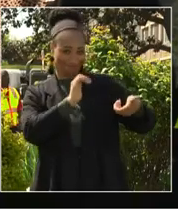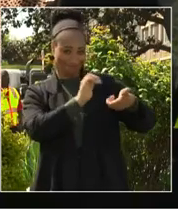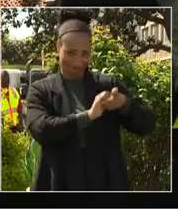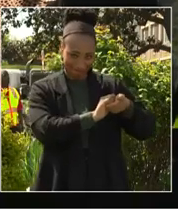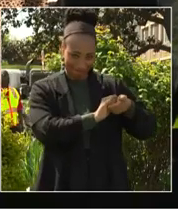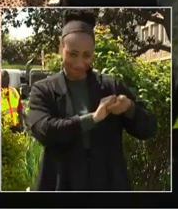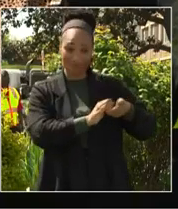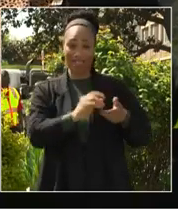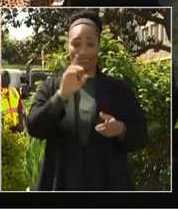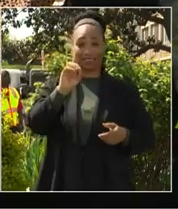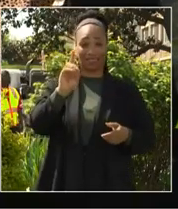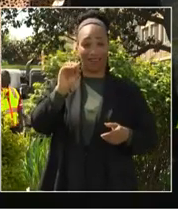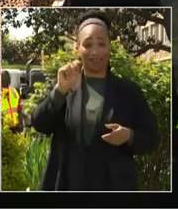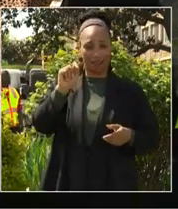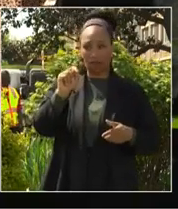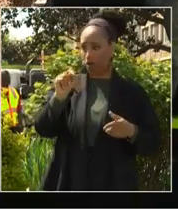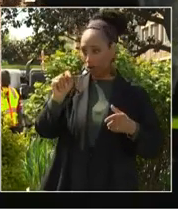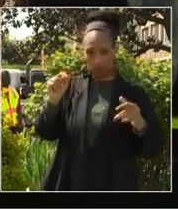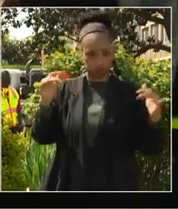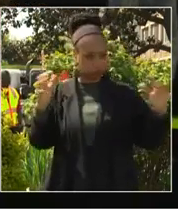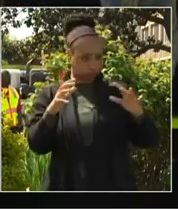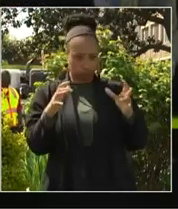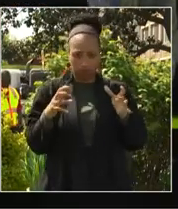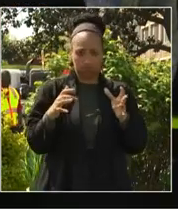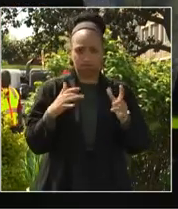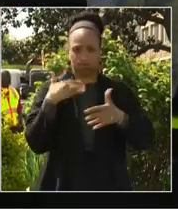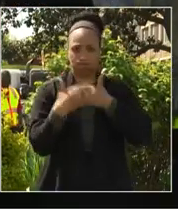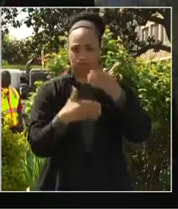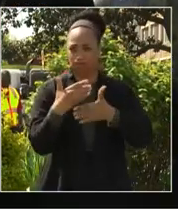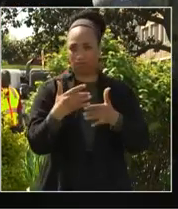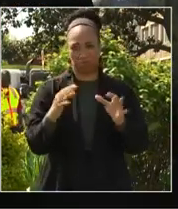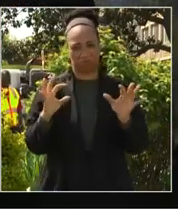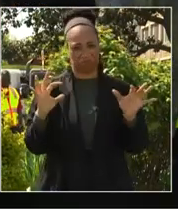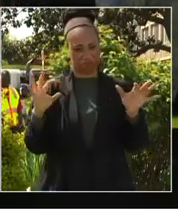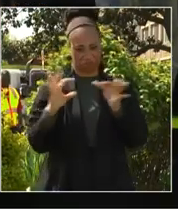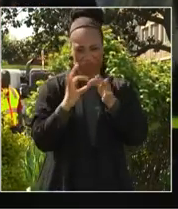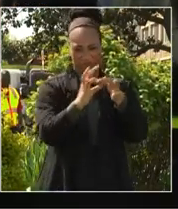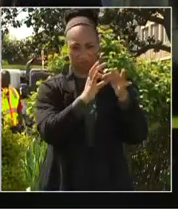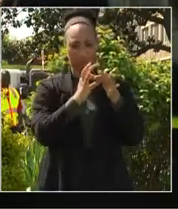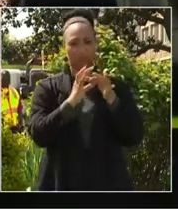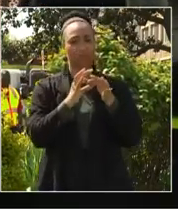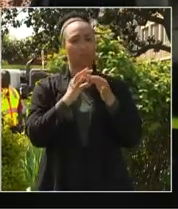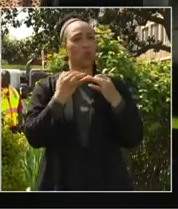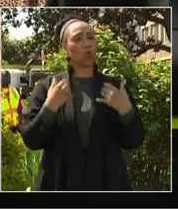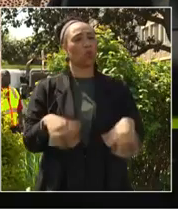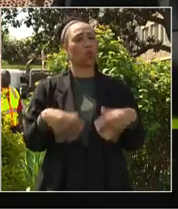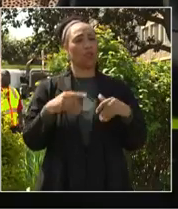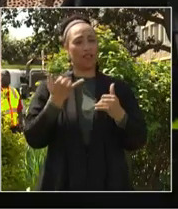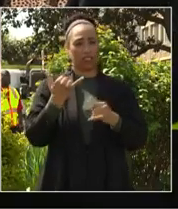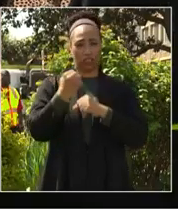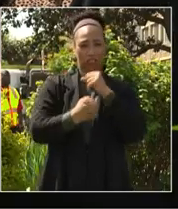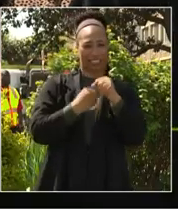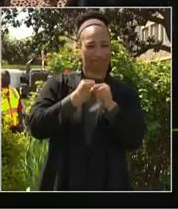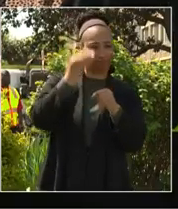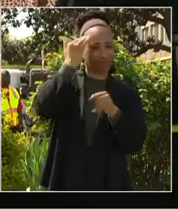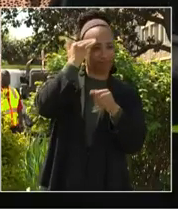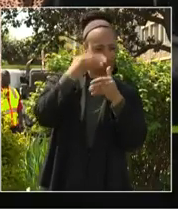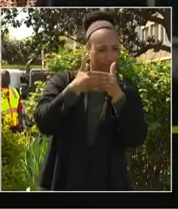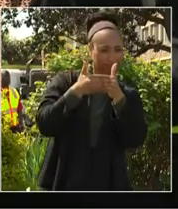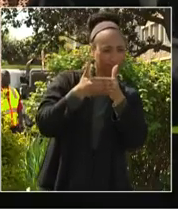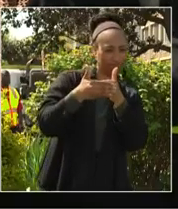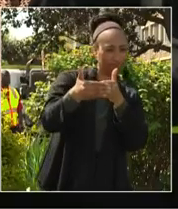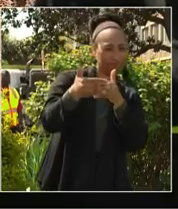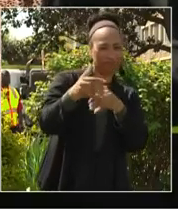more critical. This year, we expect to replace more than 3,500 lead service lines in the district and